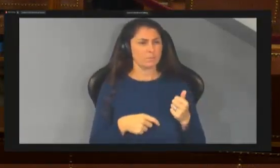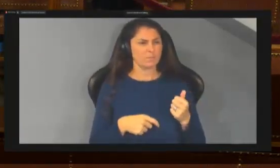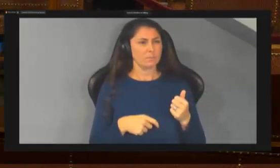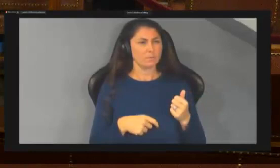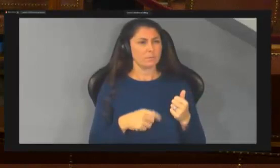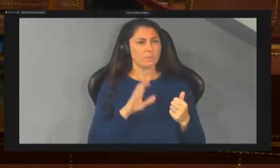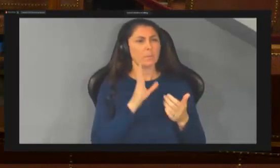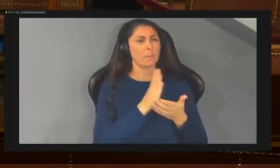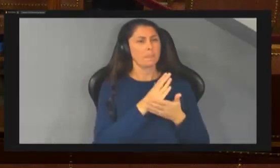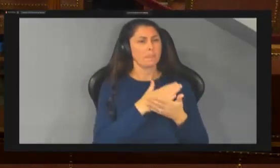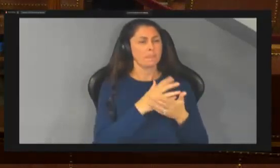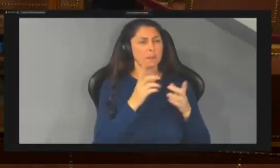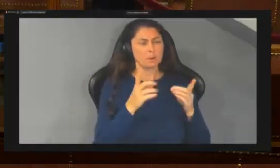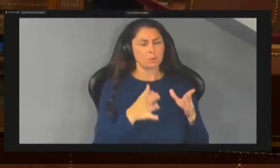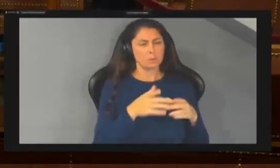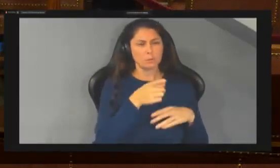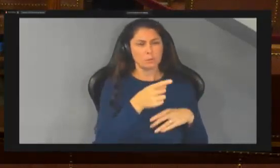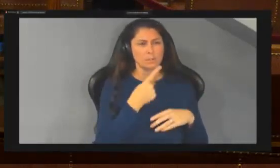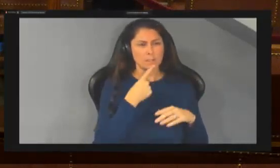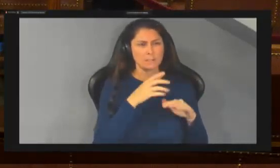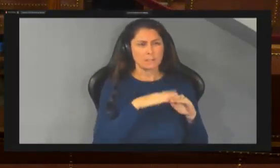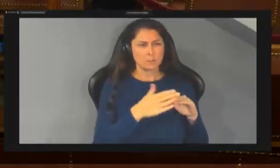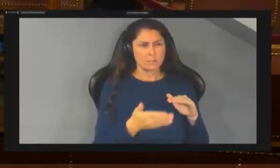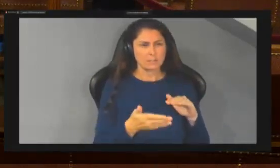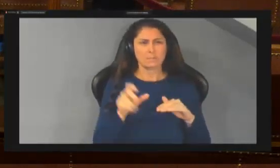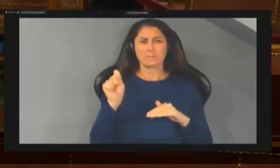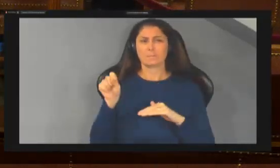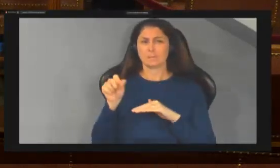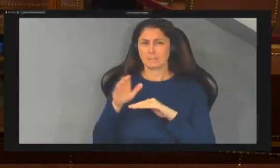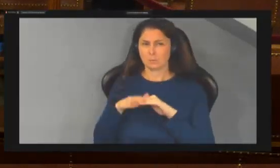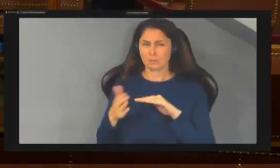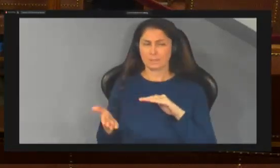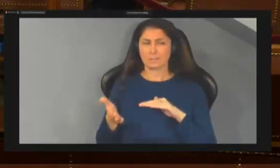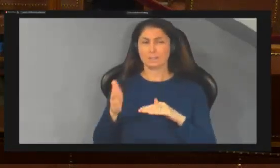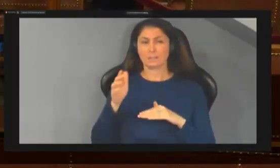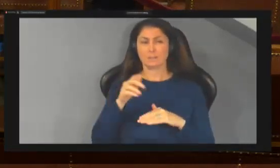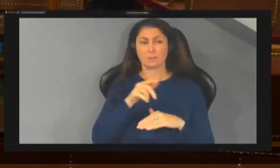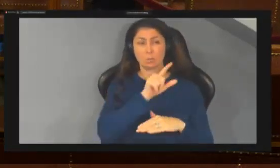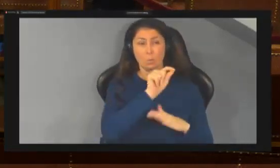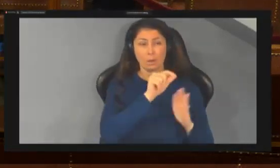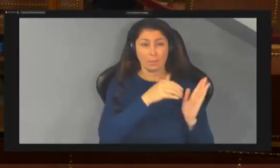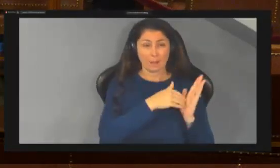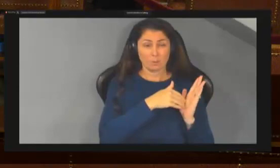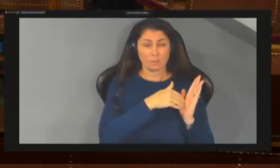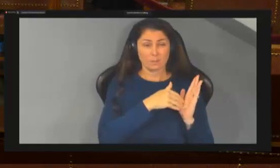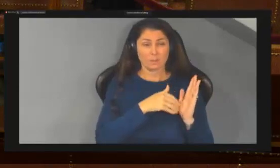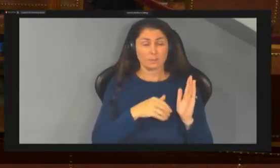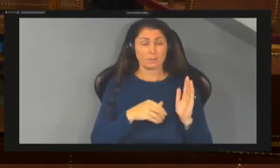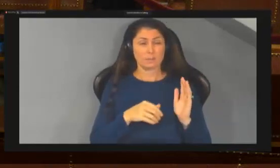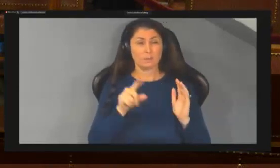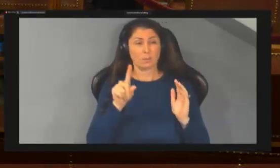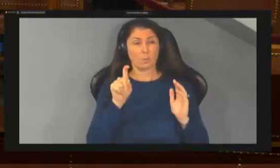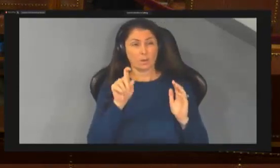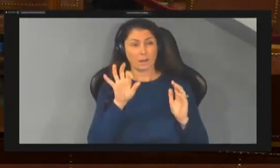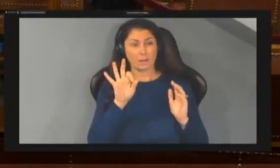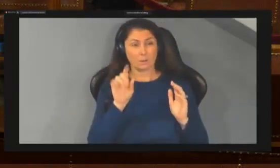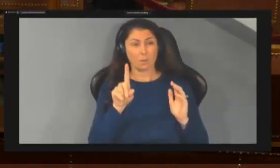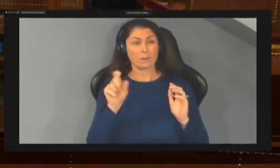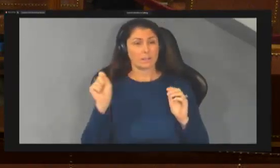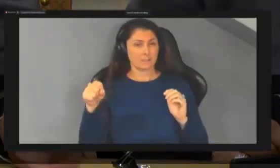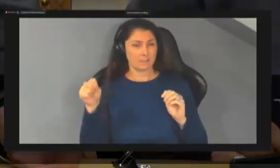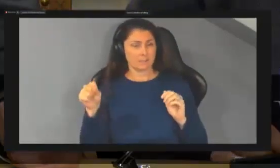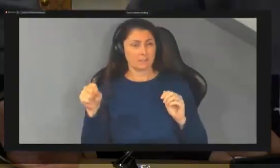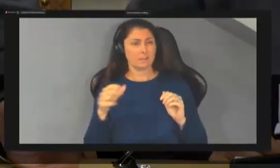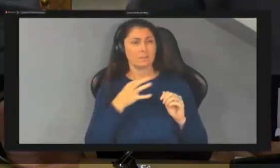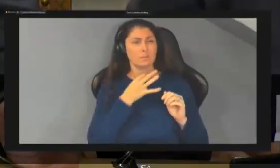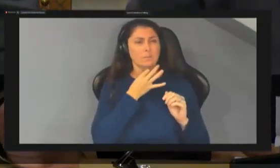Budget Director. Did you say decrease? It's a decrease. It is. Of 20,000? And five-year impact of 191? Yes. I'm just curious, why